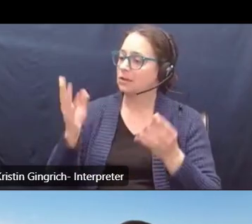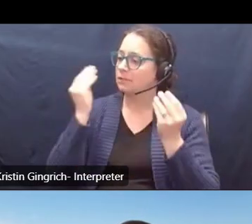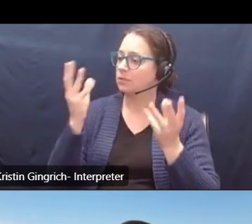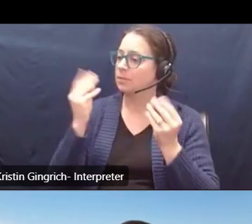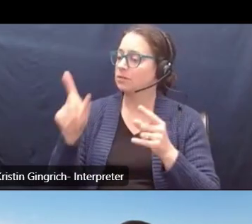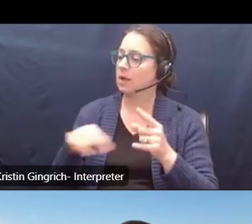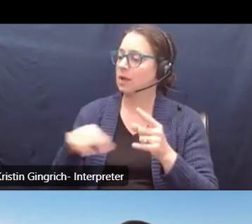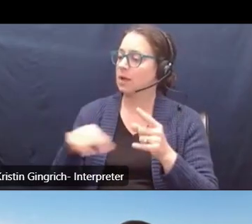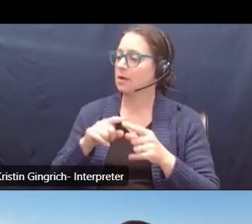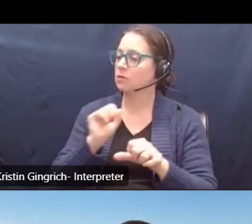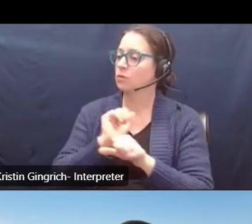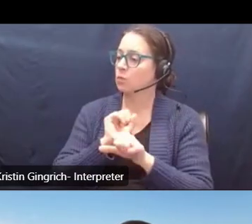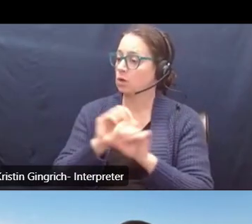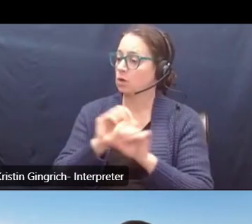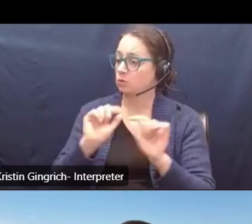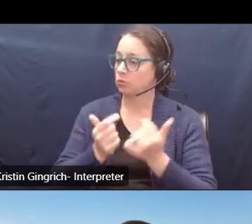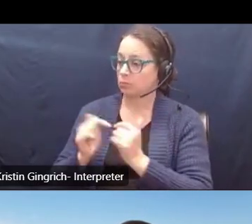about the work groups,